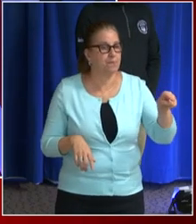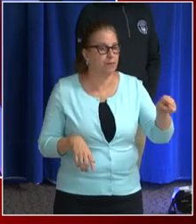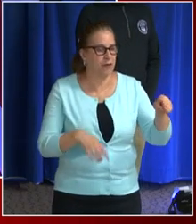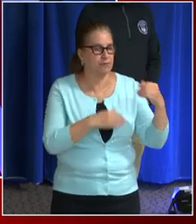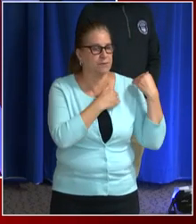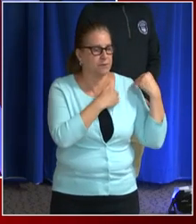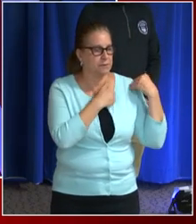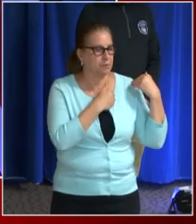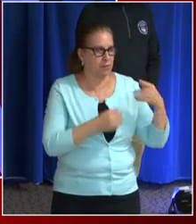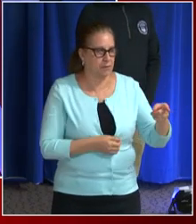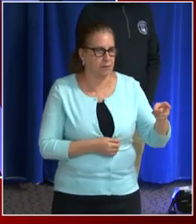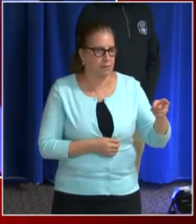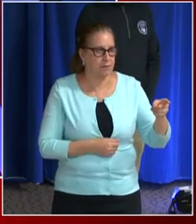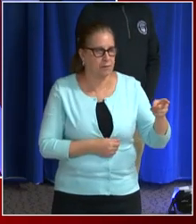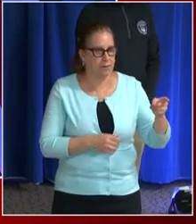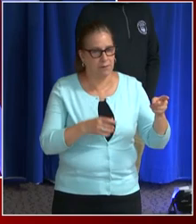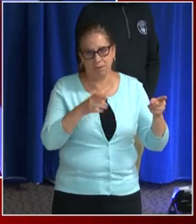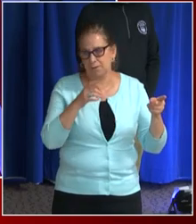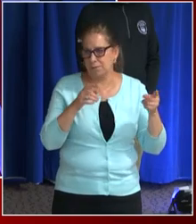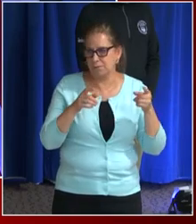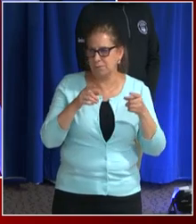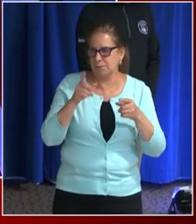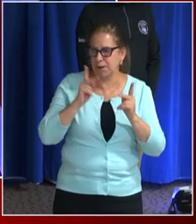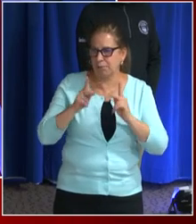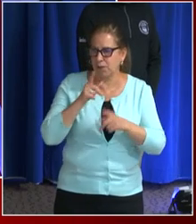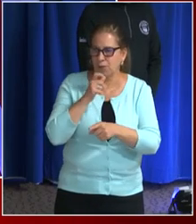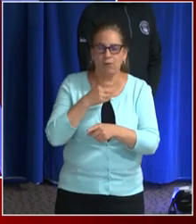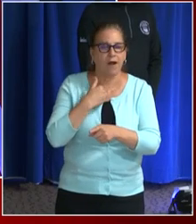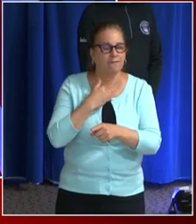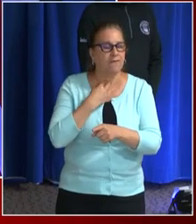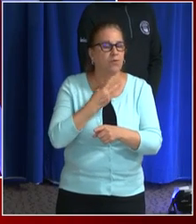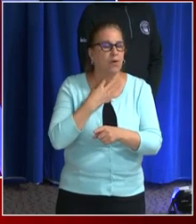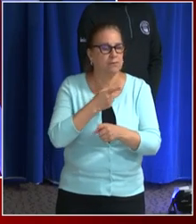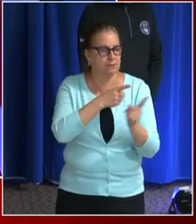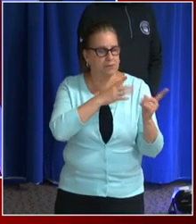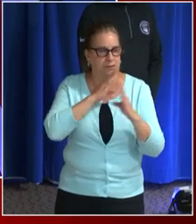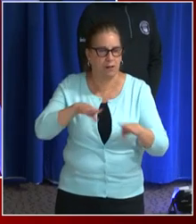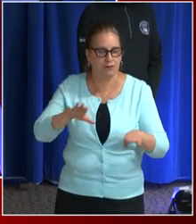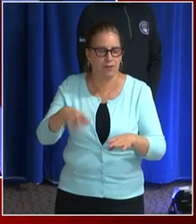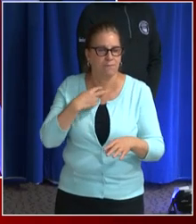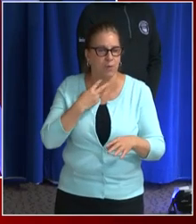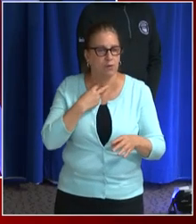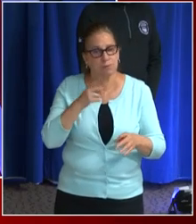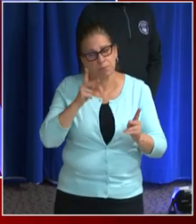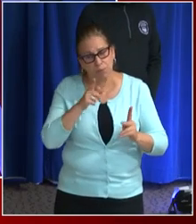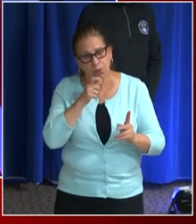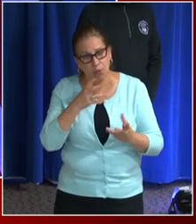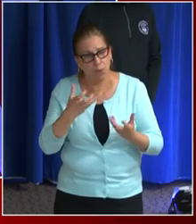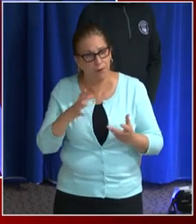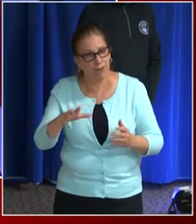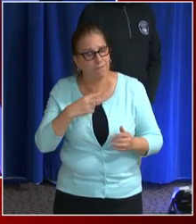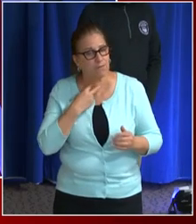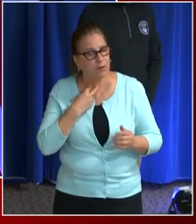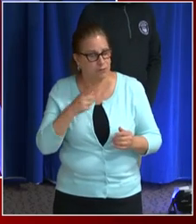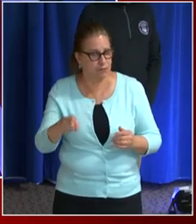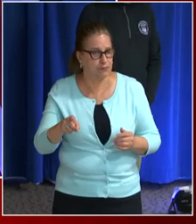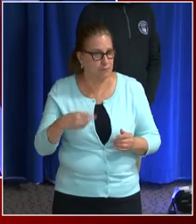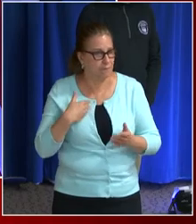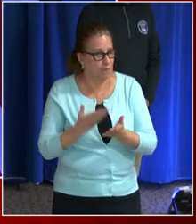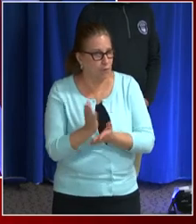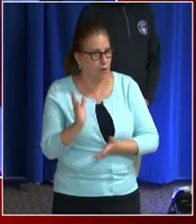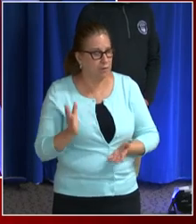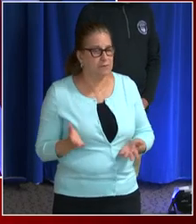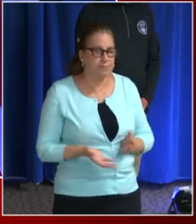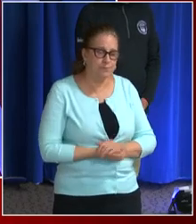who want their voice to be heard. And so I think that it would be nice to get through this so we can get our protesters back